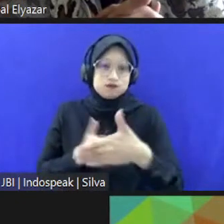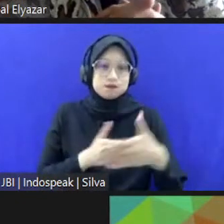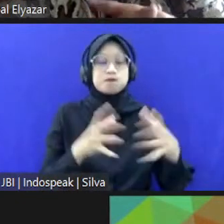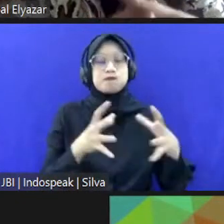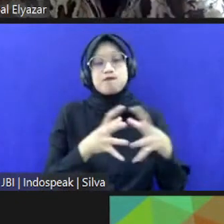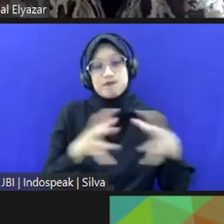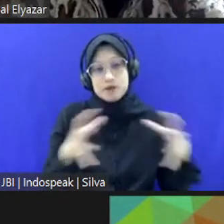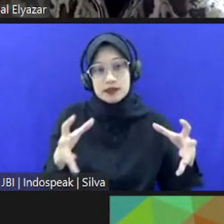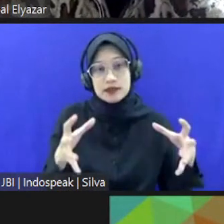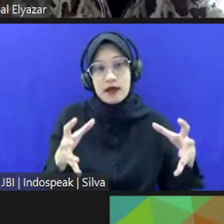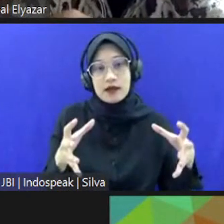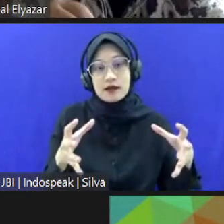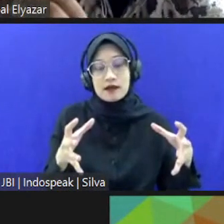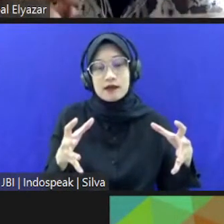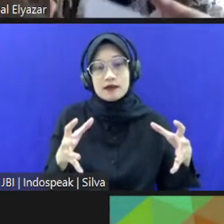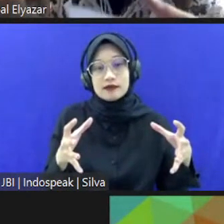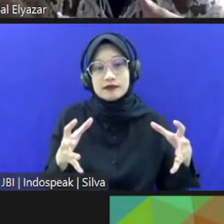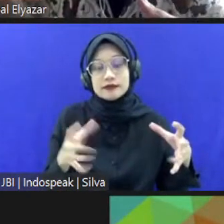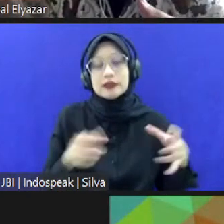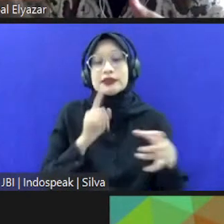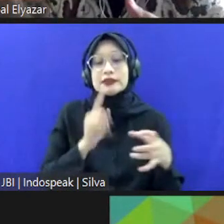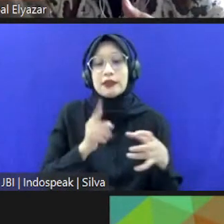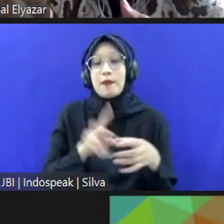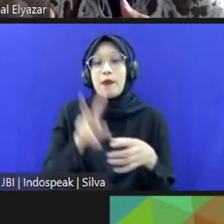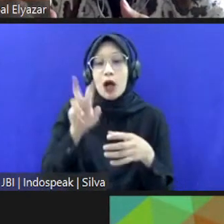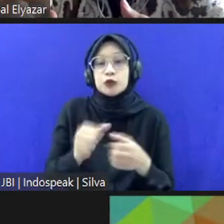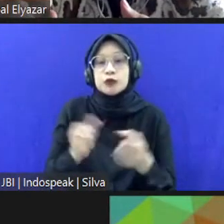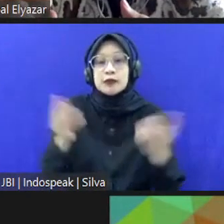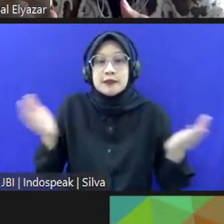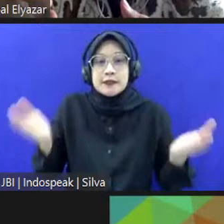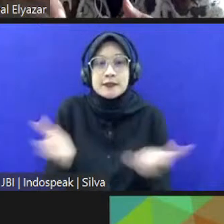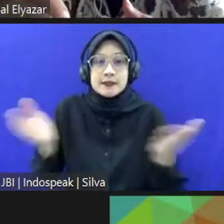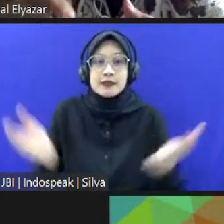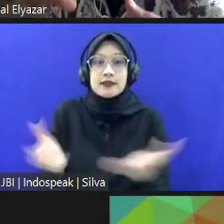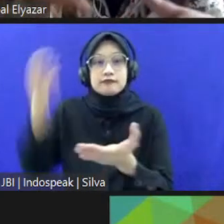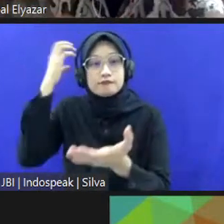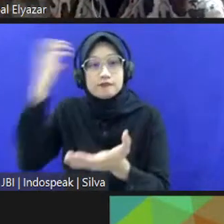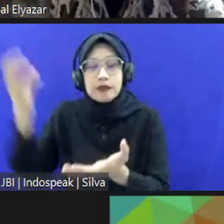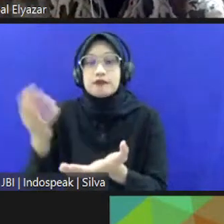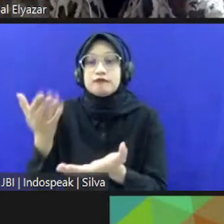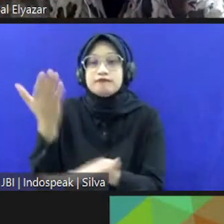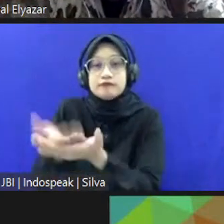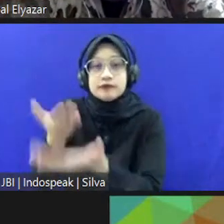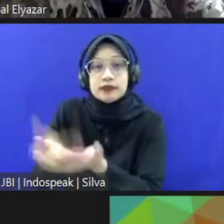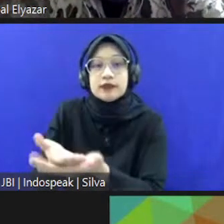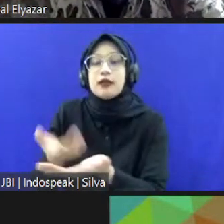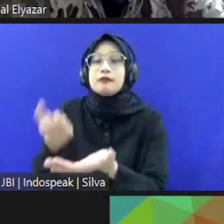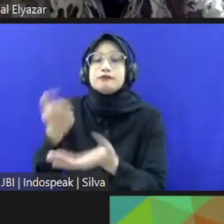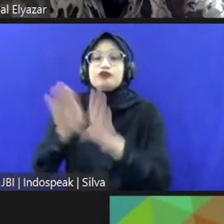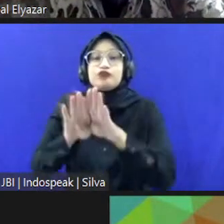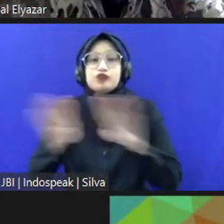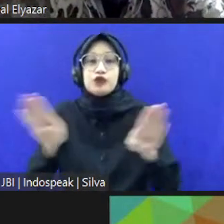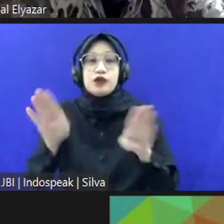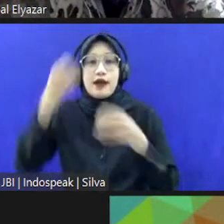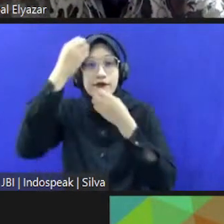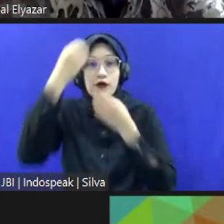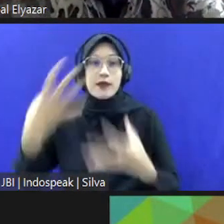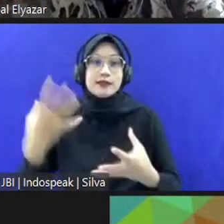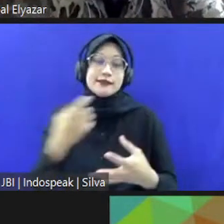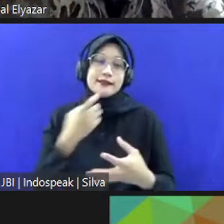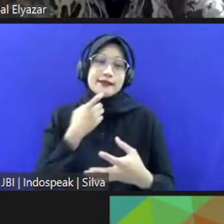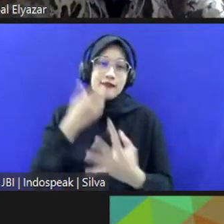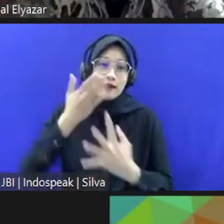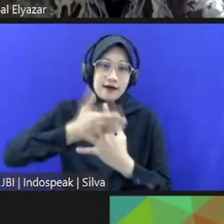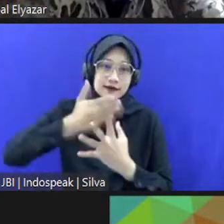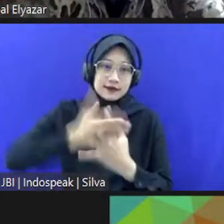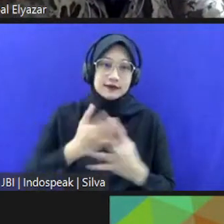to push the governments to open, to be more transparent and to be more accountable in